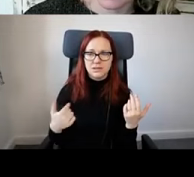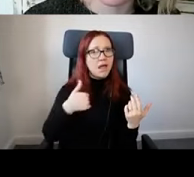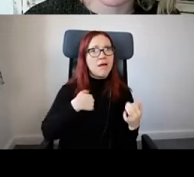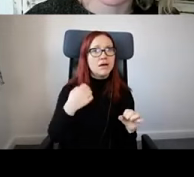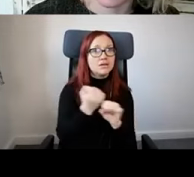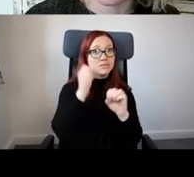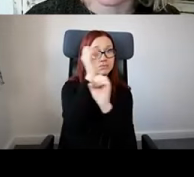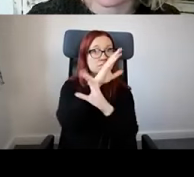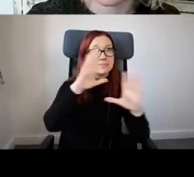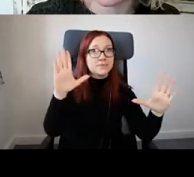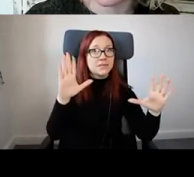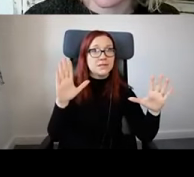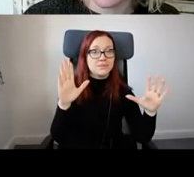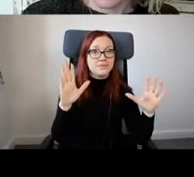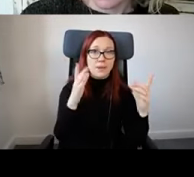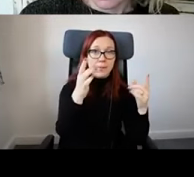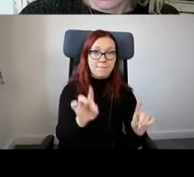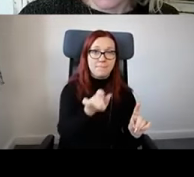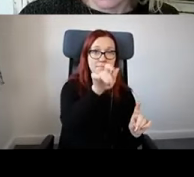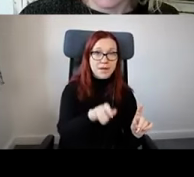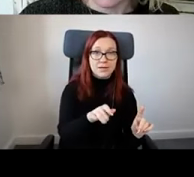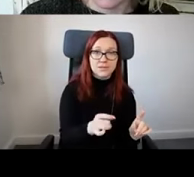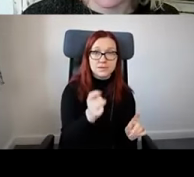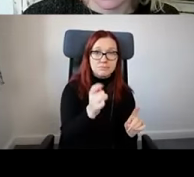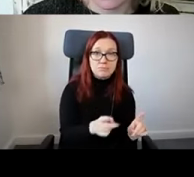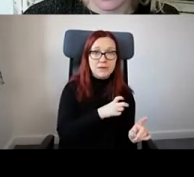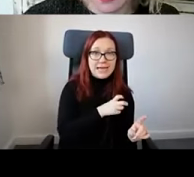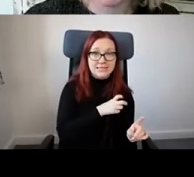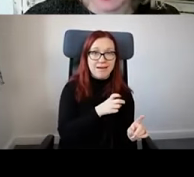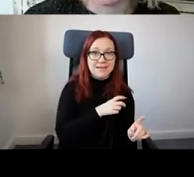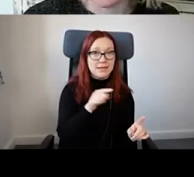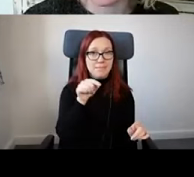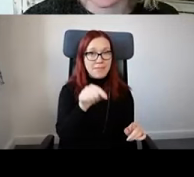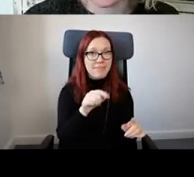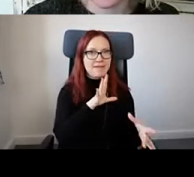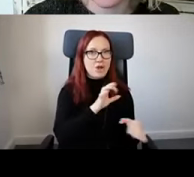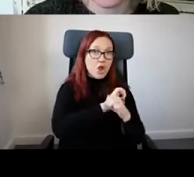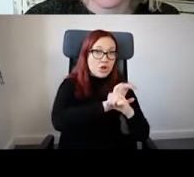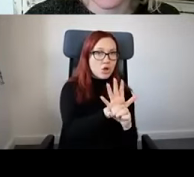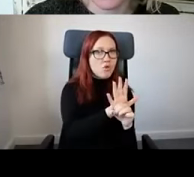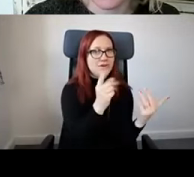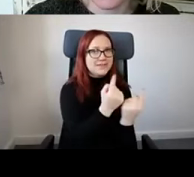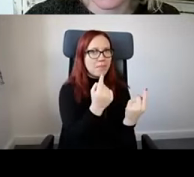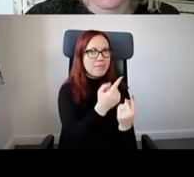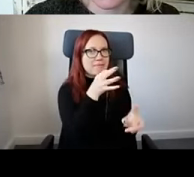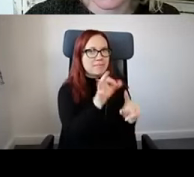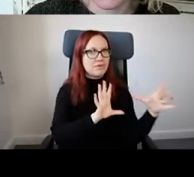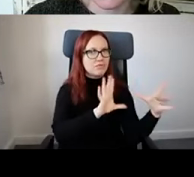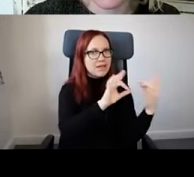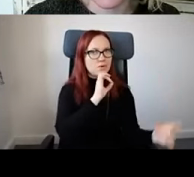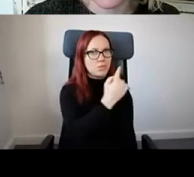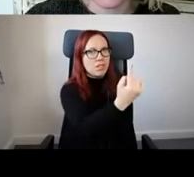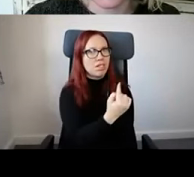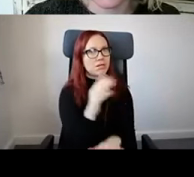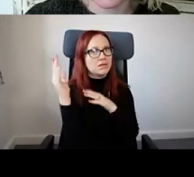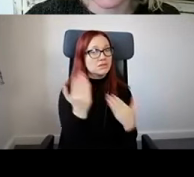may not have had much anxiety, but they're coming in specifically because of COVID. Now I just think that's what's going to happen, and I would